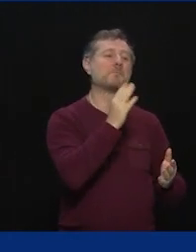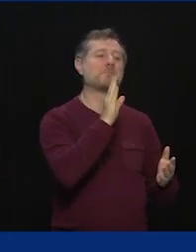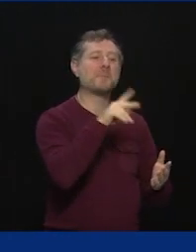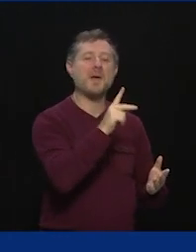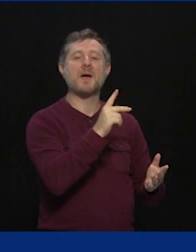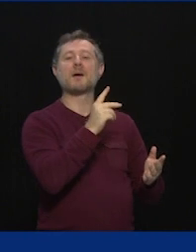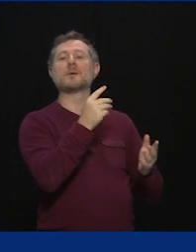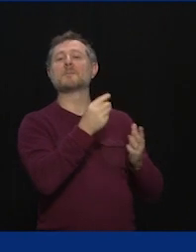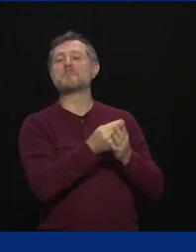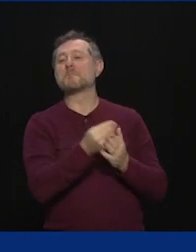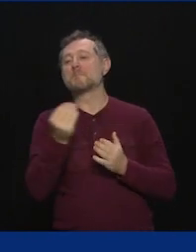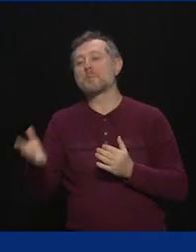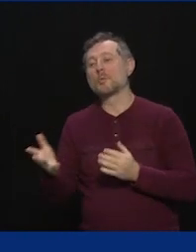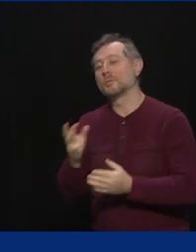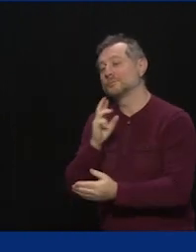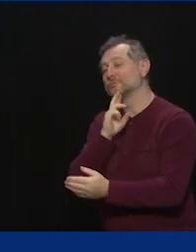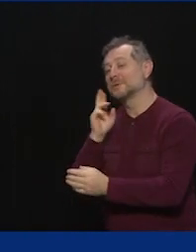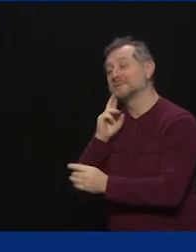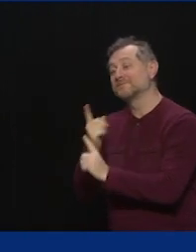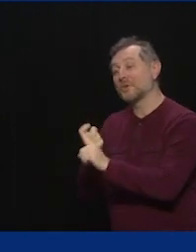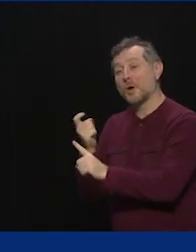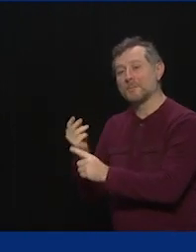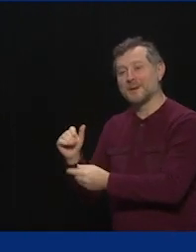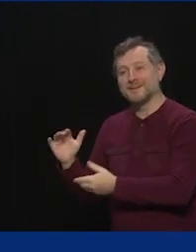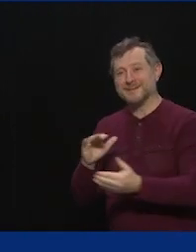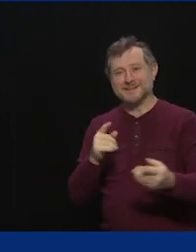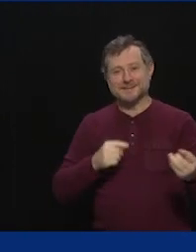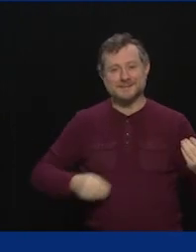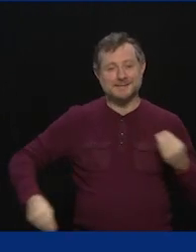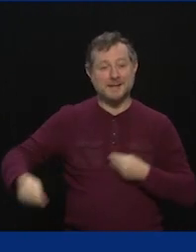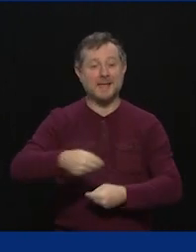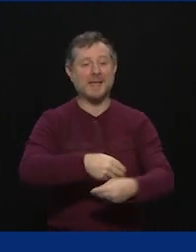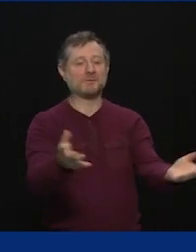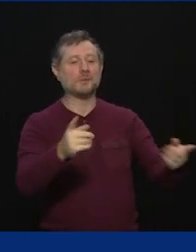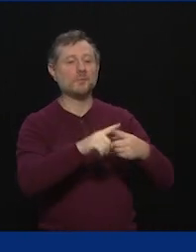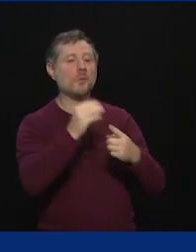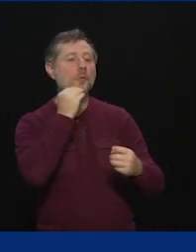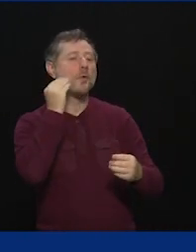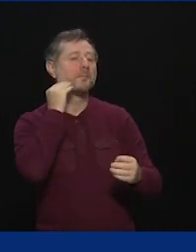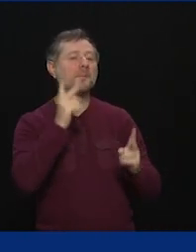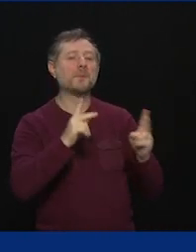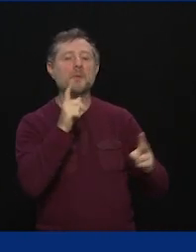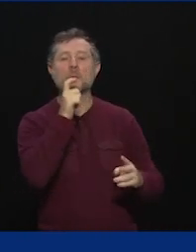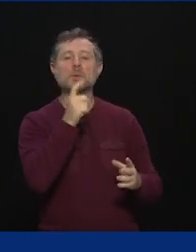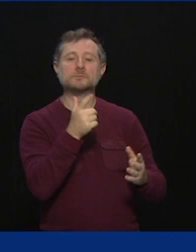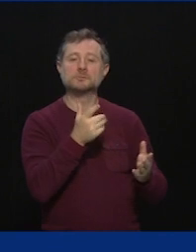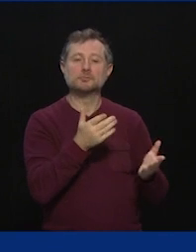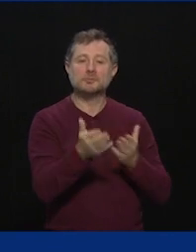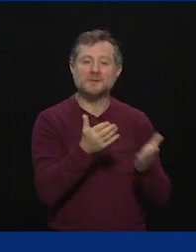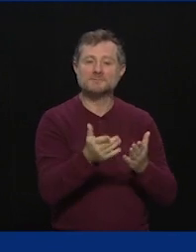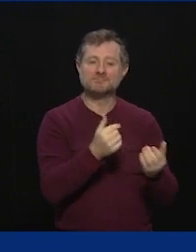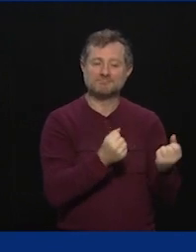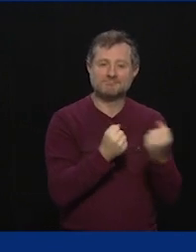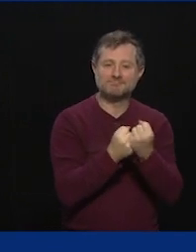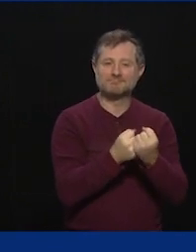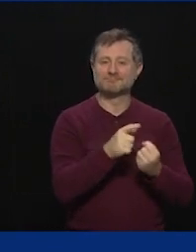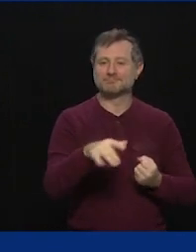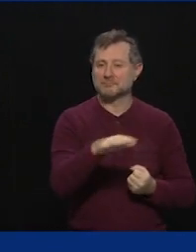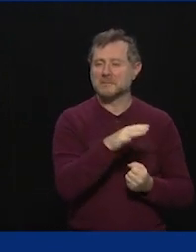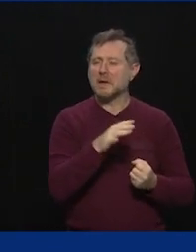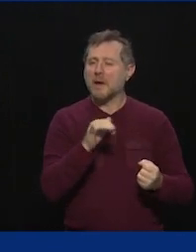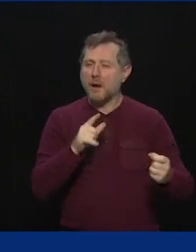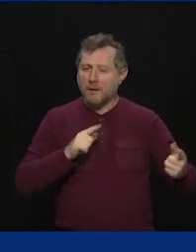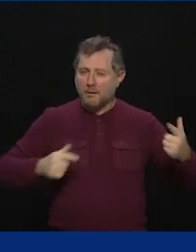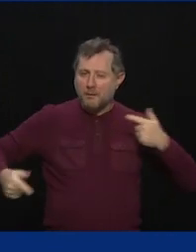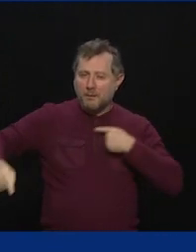food from restaurants, get them into the homes of the people that they serve, and support, the restaurants will do better with that. So they're